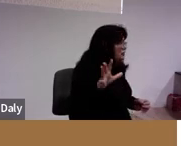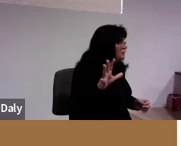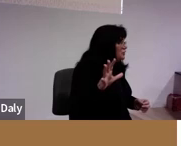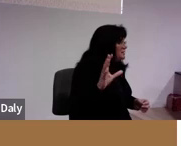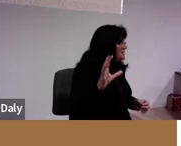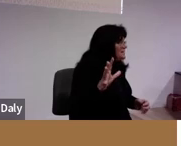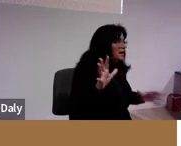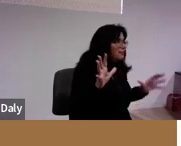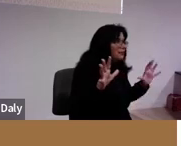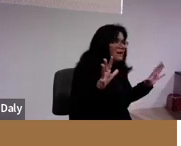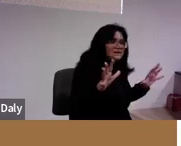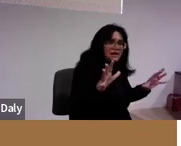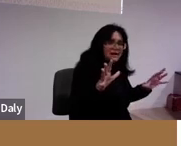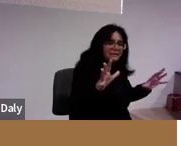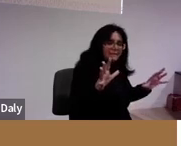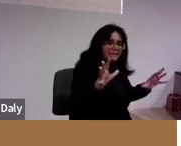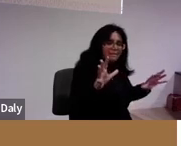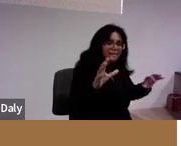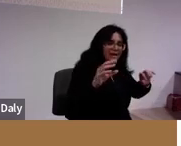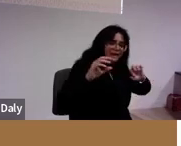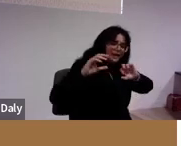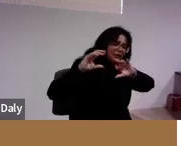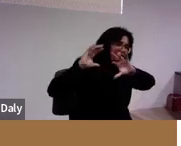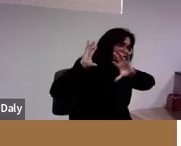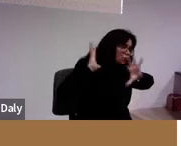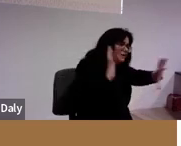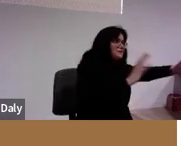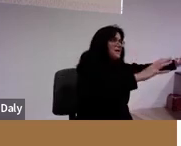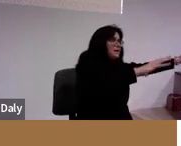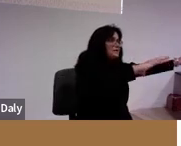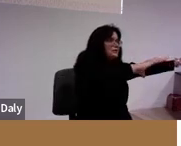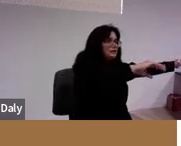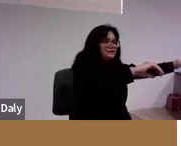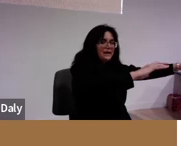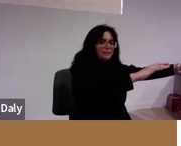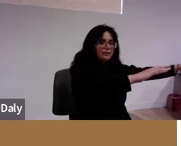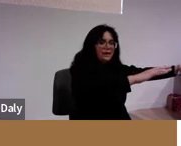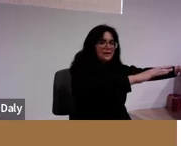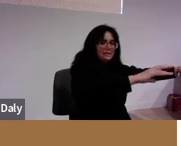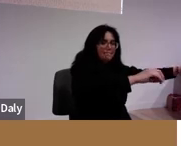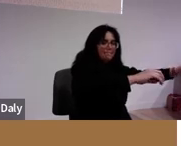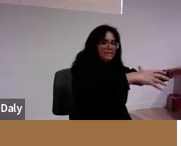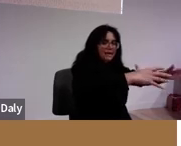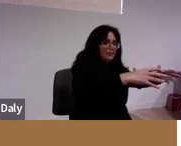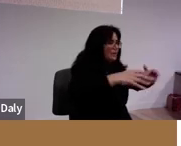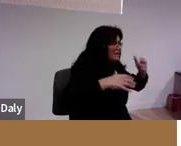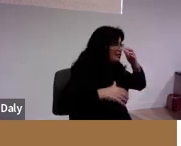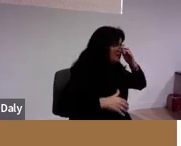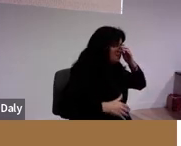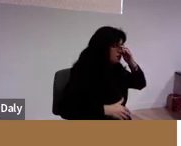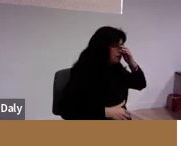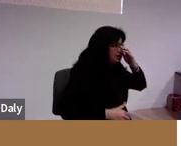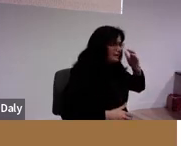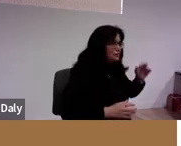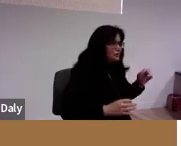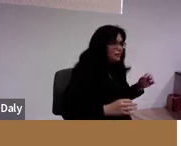It's his very first Easter hat parade day. And the kids all went down, they did their Easter hat parade. And when they came